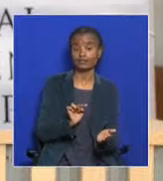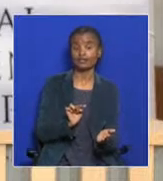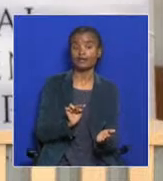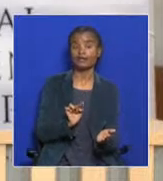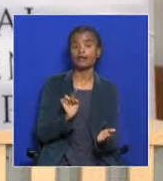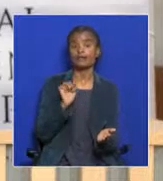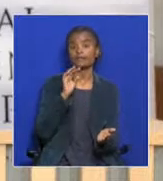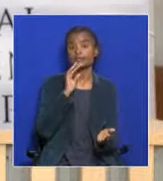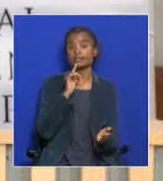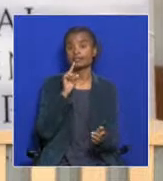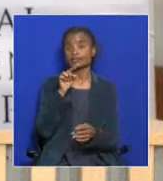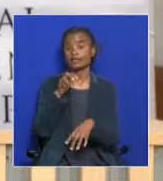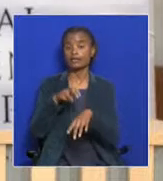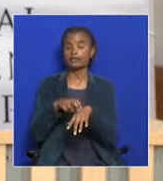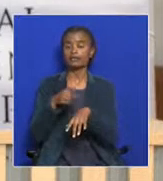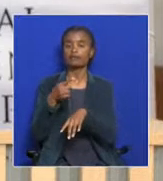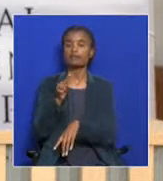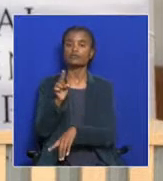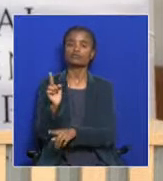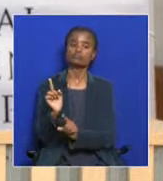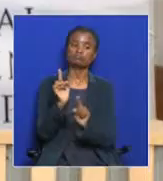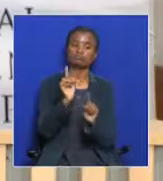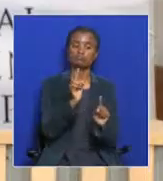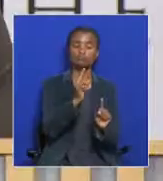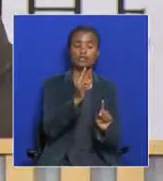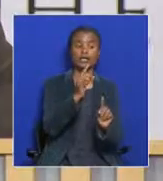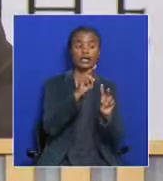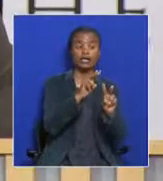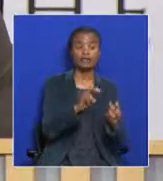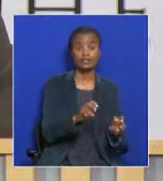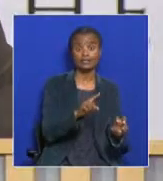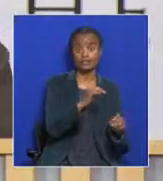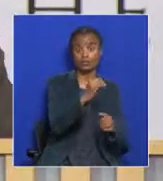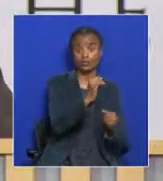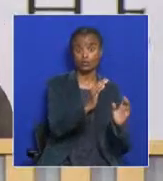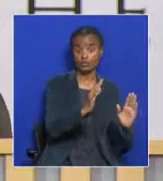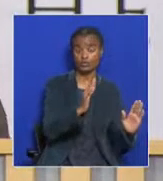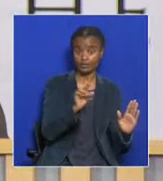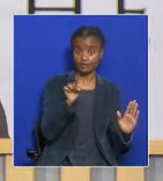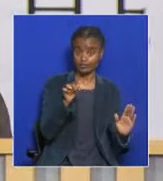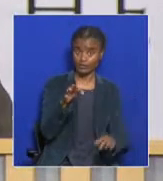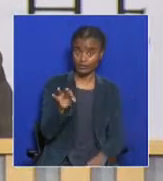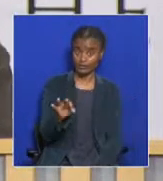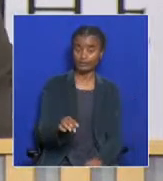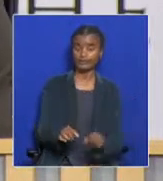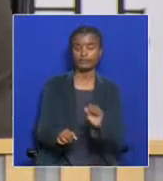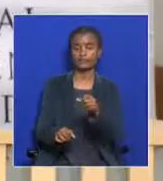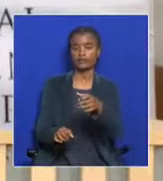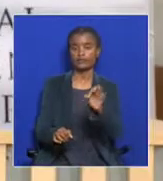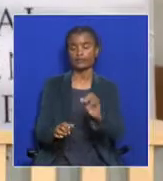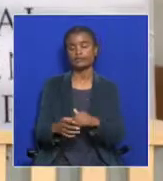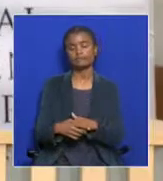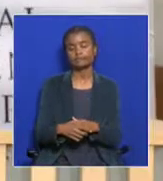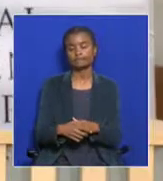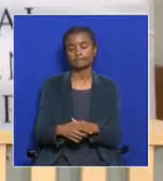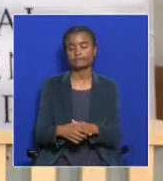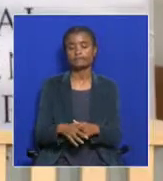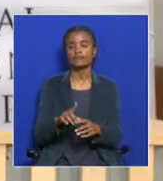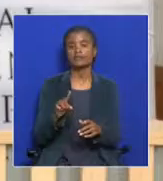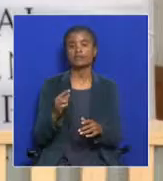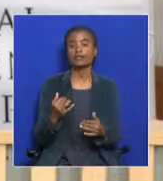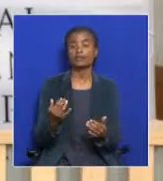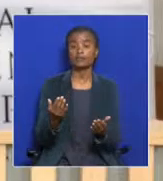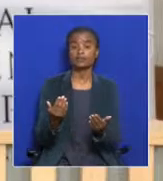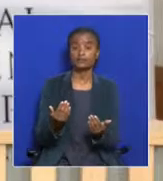investigate that container. Correct? Correct. I would expect, unless I'm expecting too